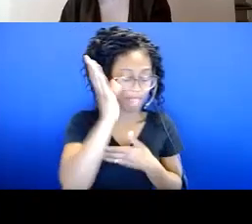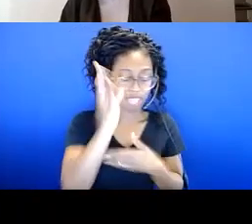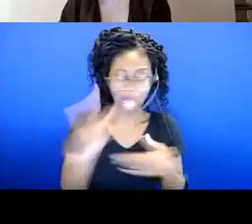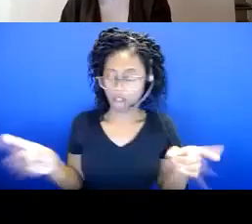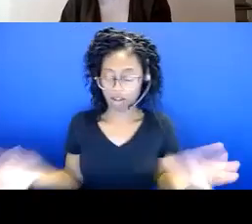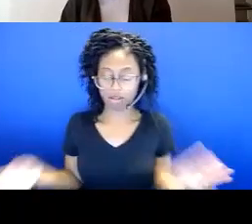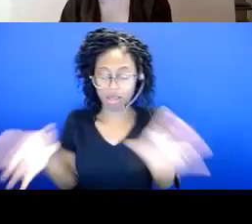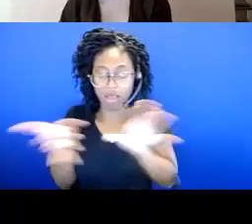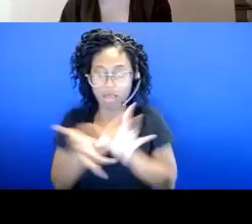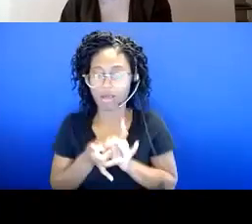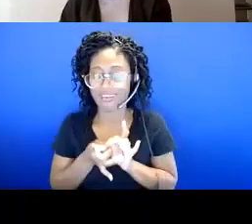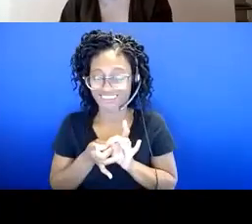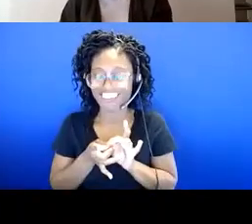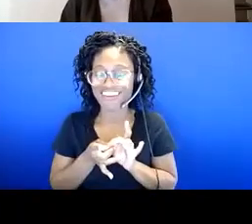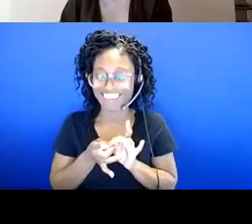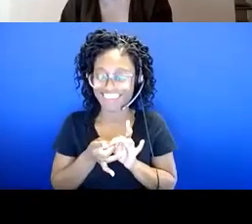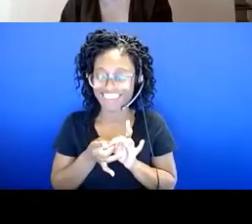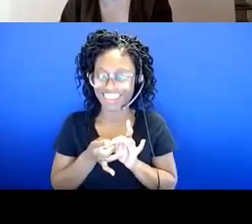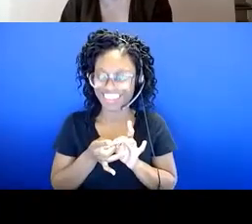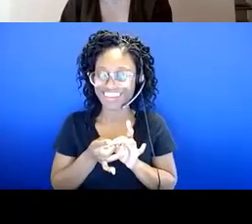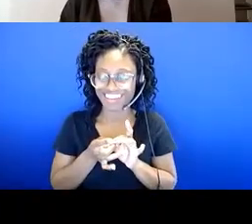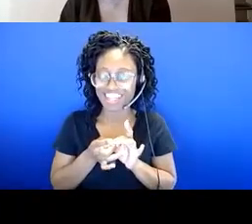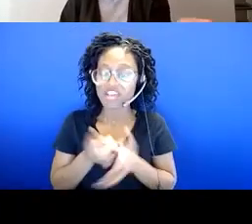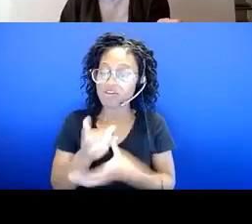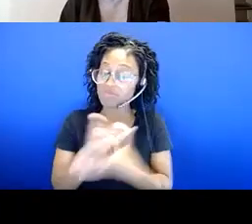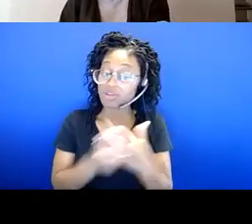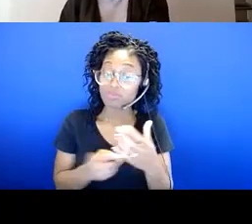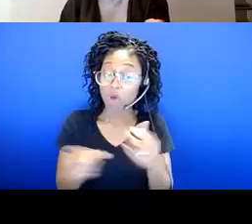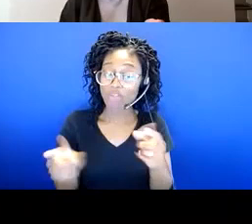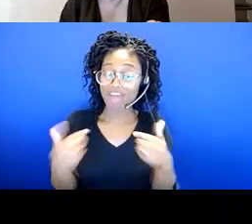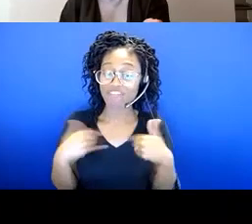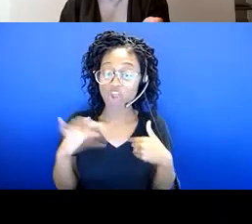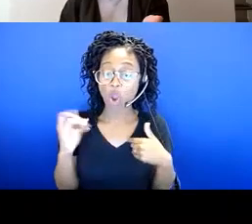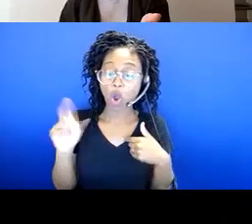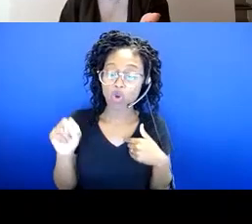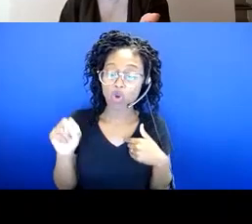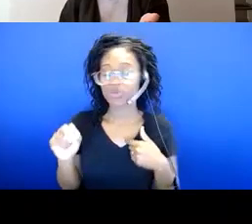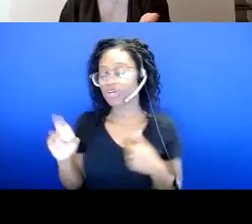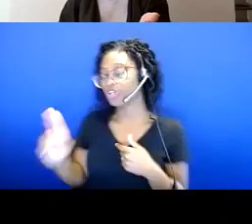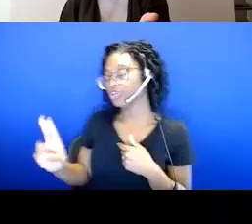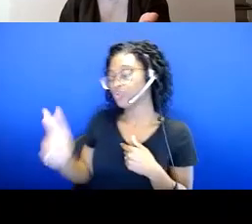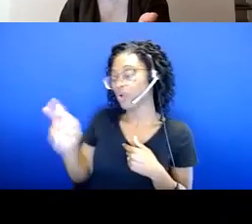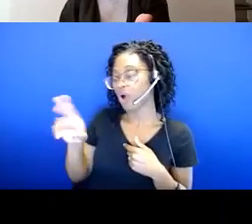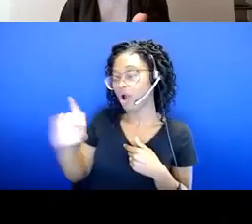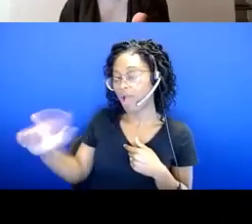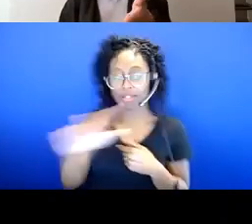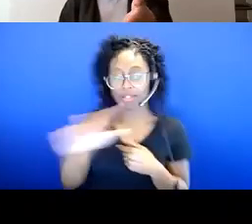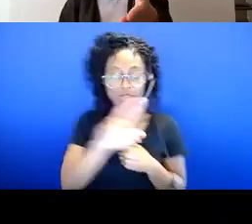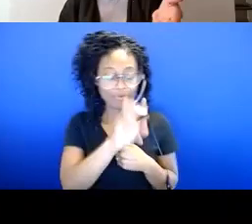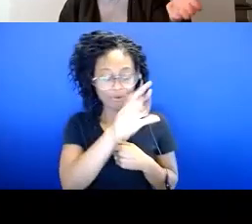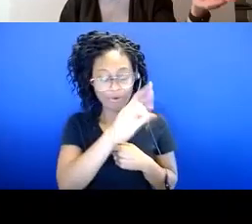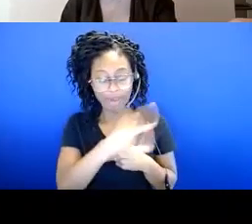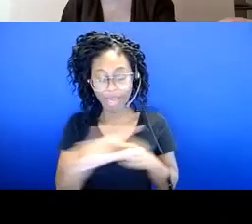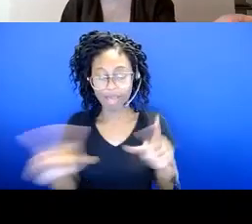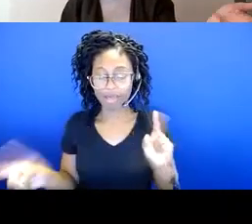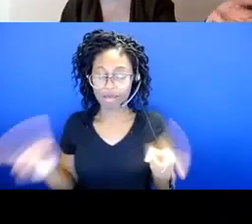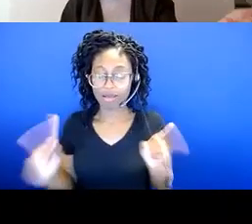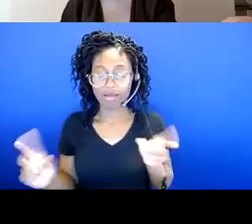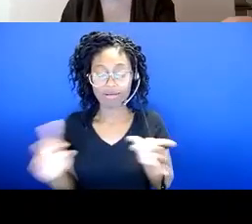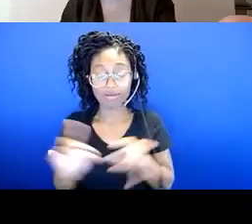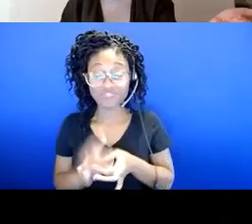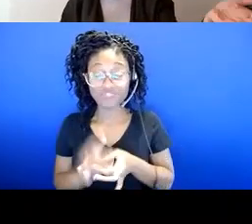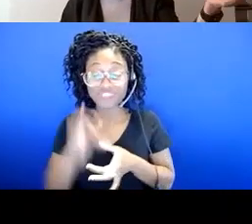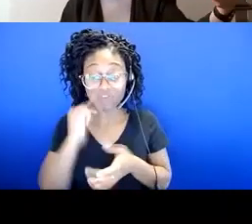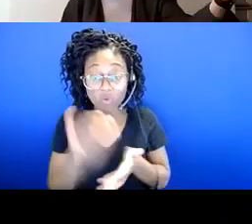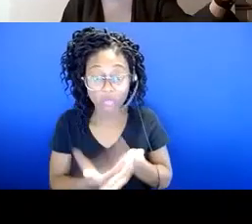unique site so that you can, for those who may get to the presentation